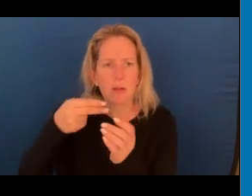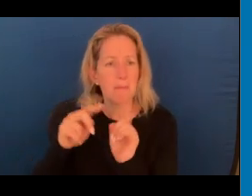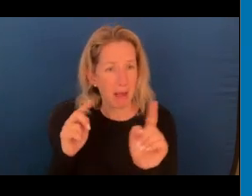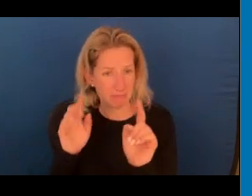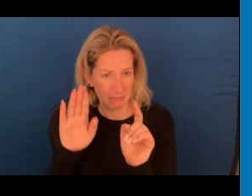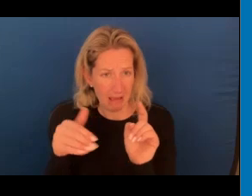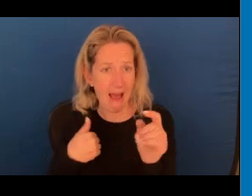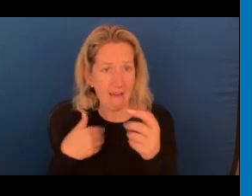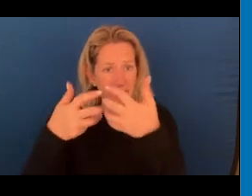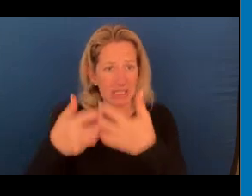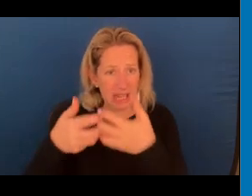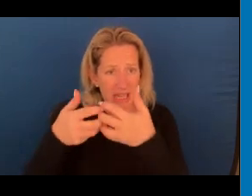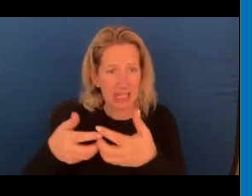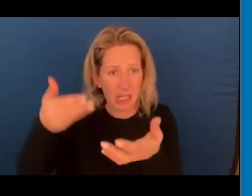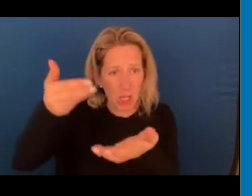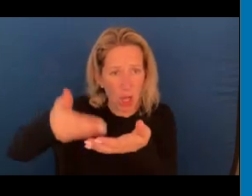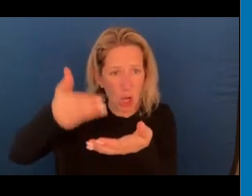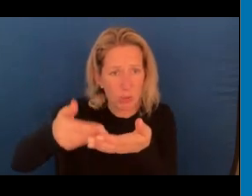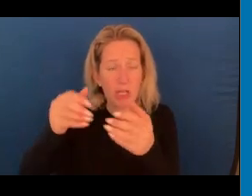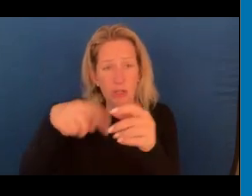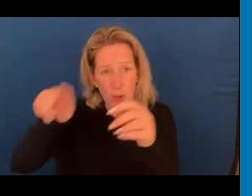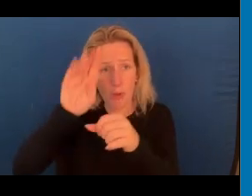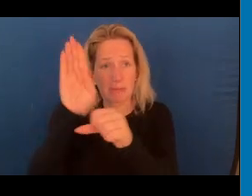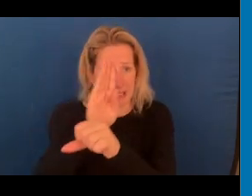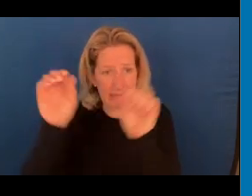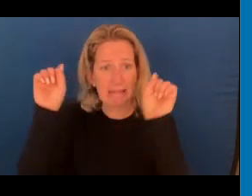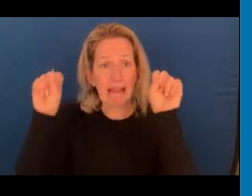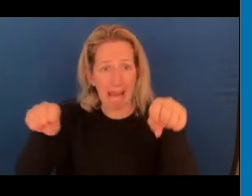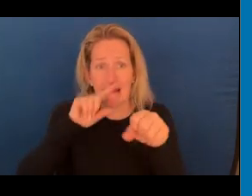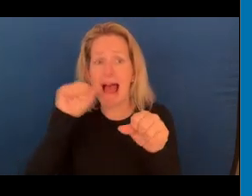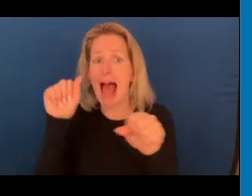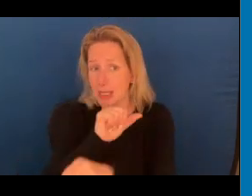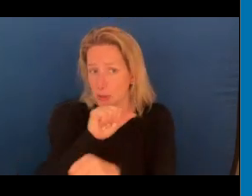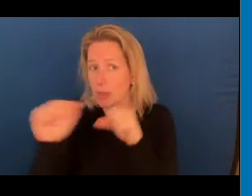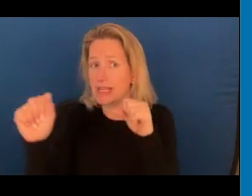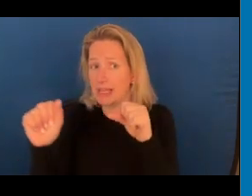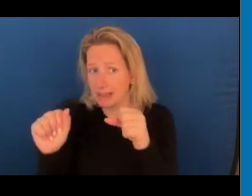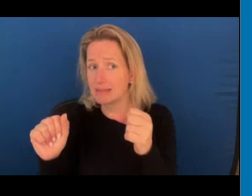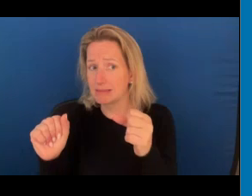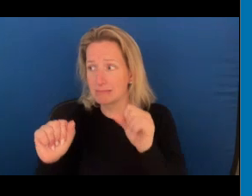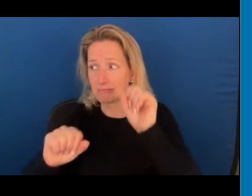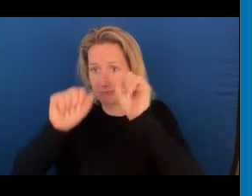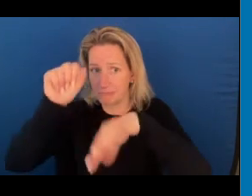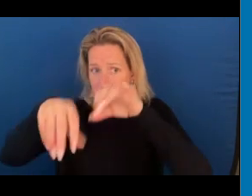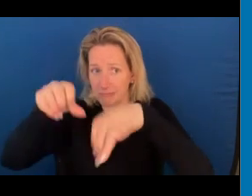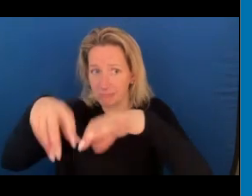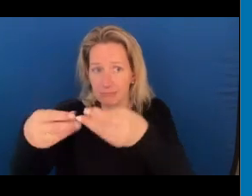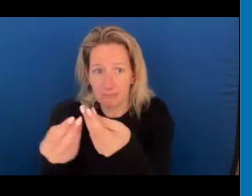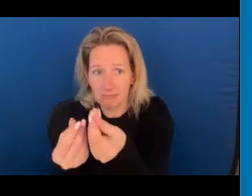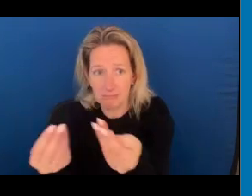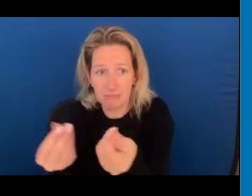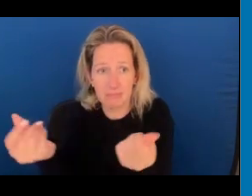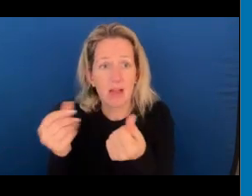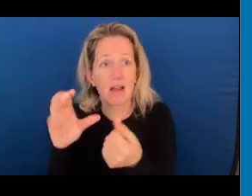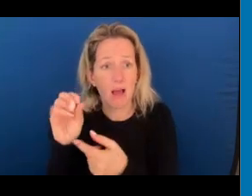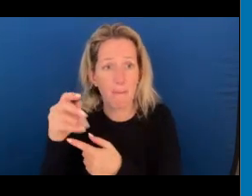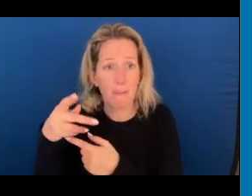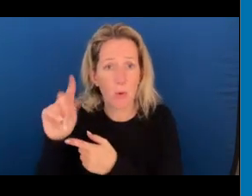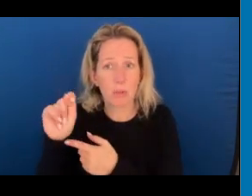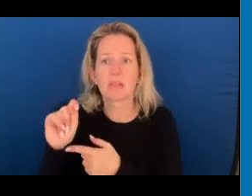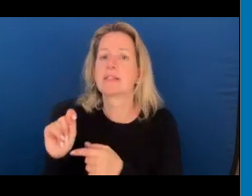can actually compost that? So that is another advocacy push of this project to increase investments